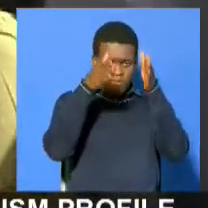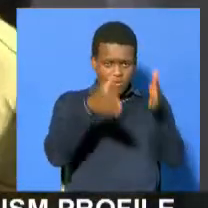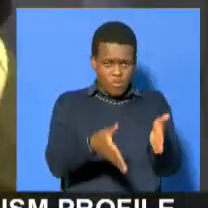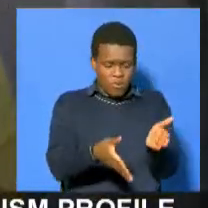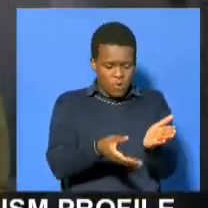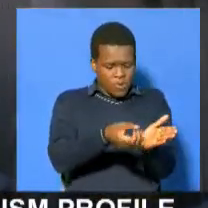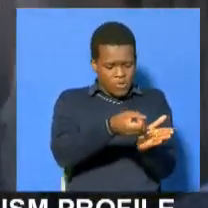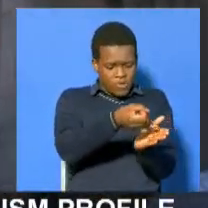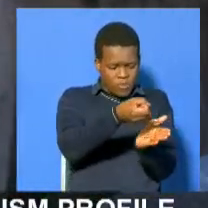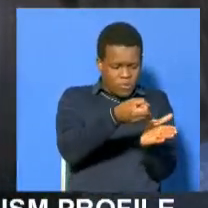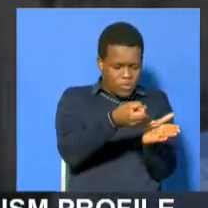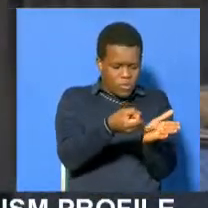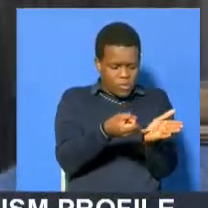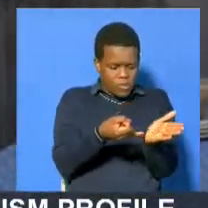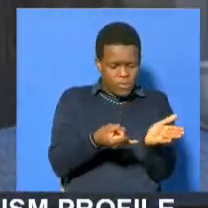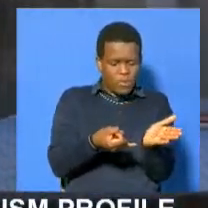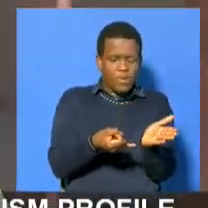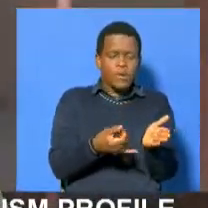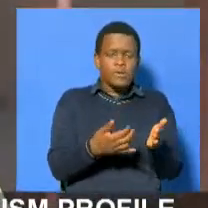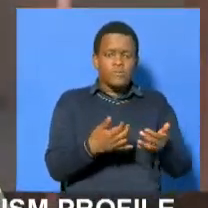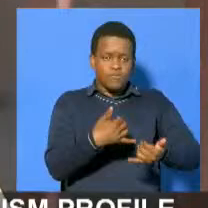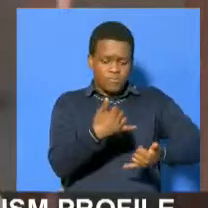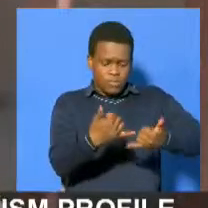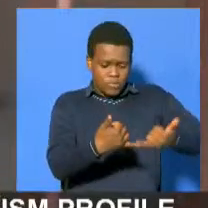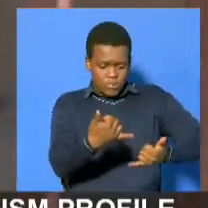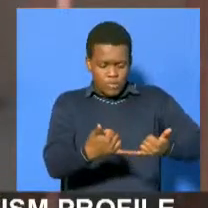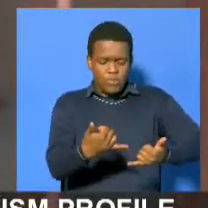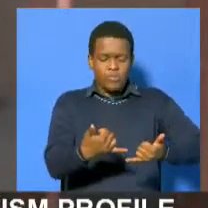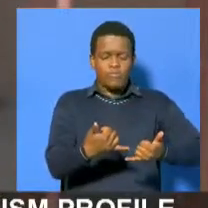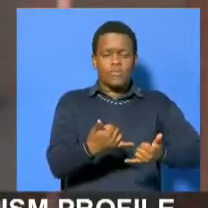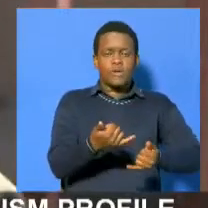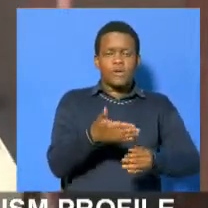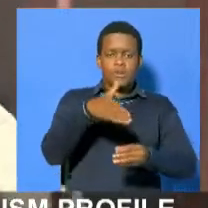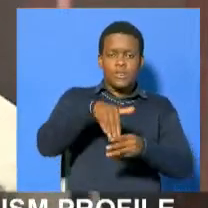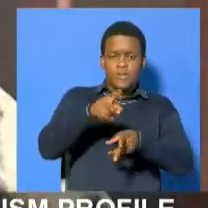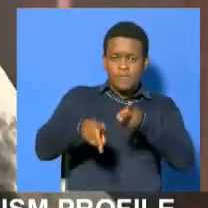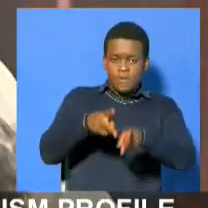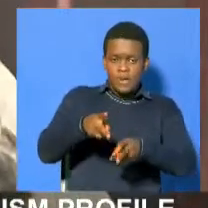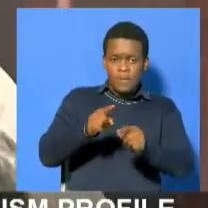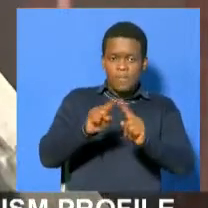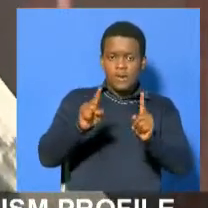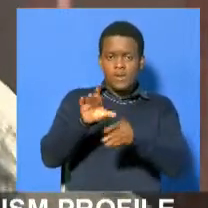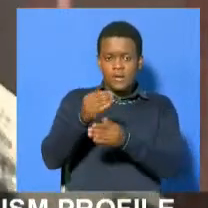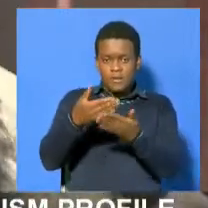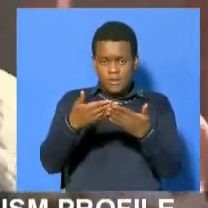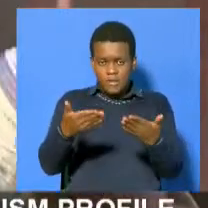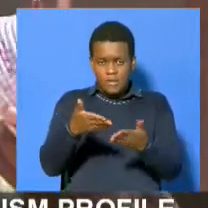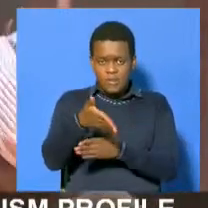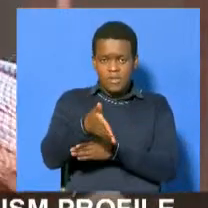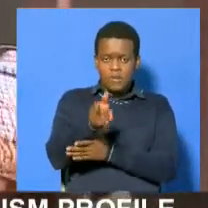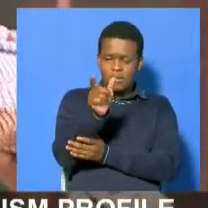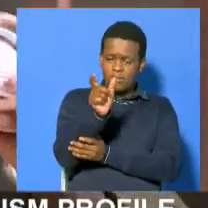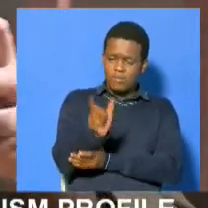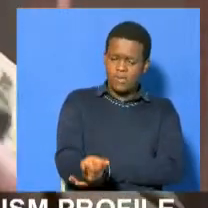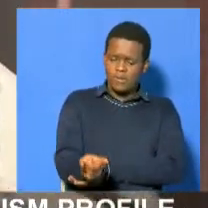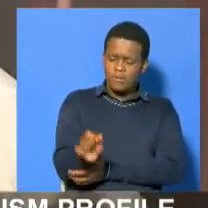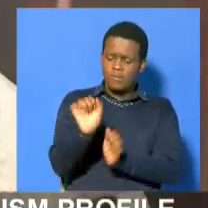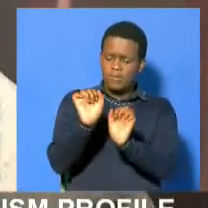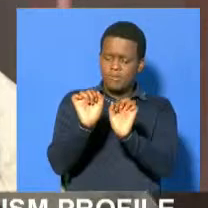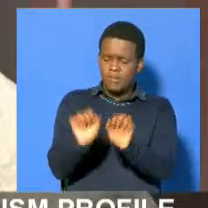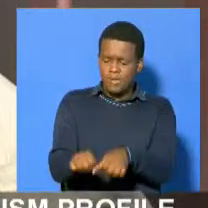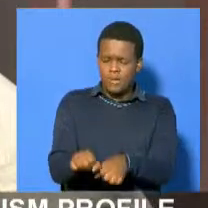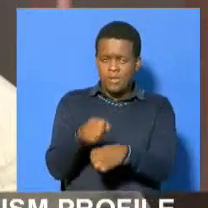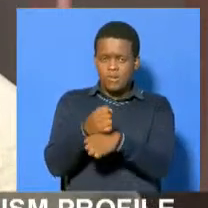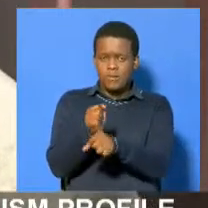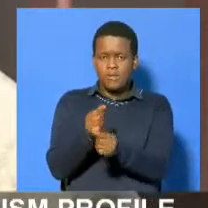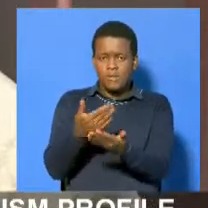All of the artistic aspects that we could have within the village. Nga tsone e tshwana le tsone tsa gore motho o kgona go ka dira sengwe sa go tshwana